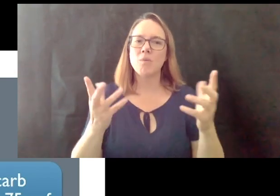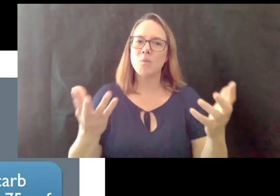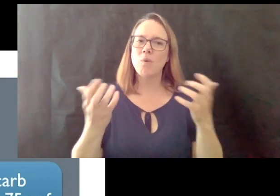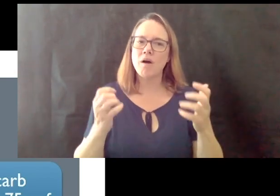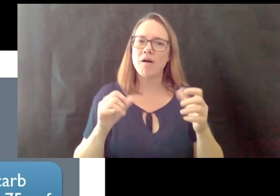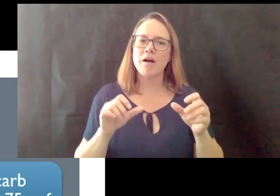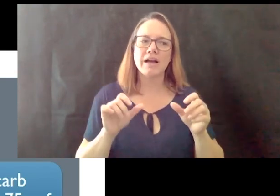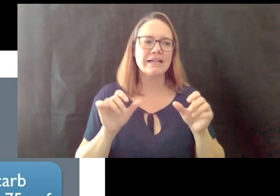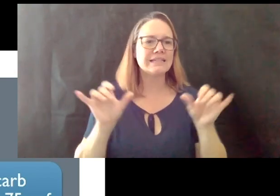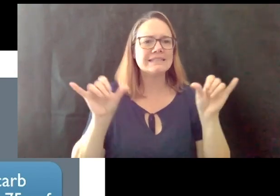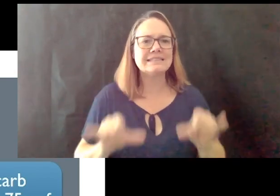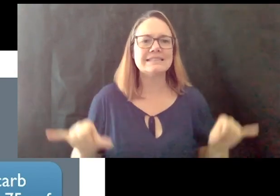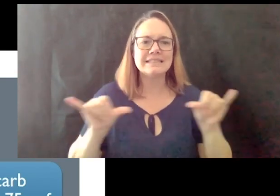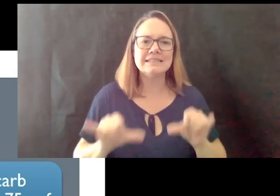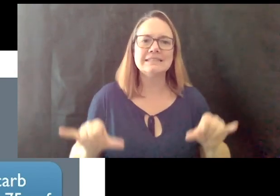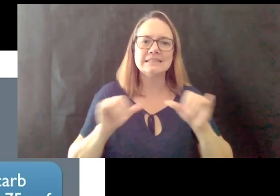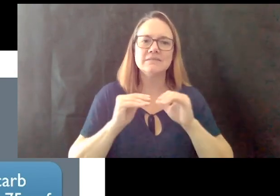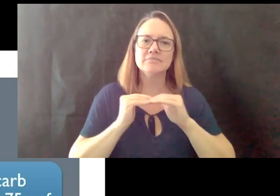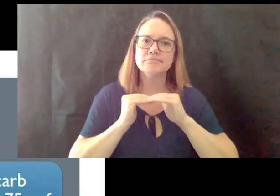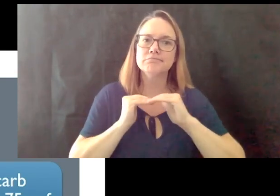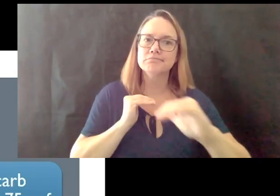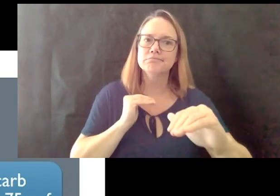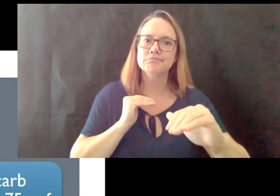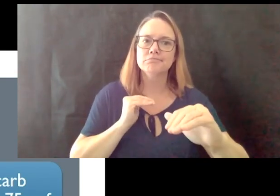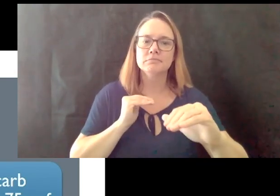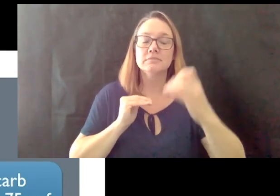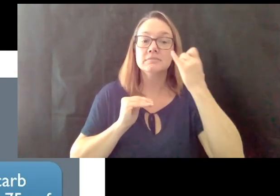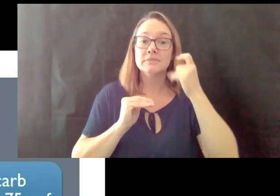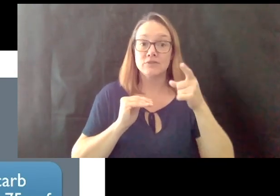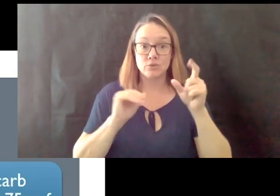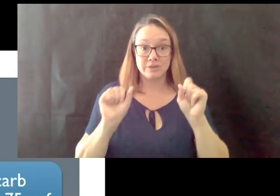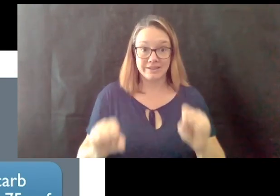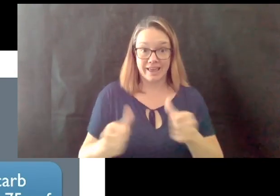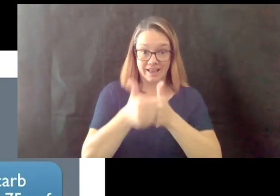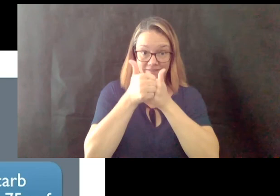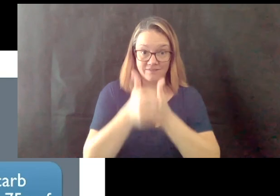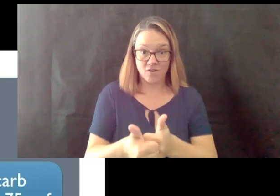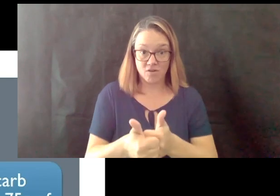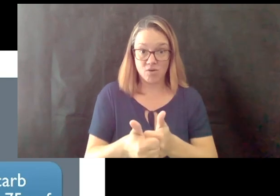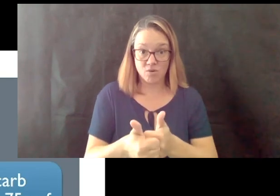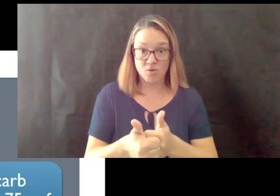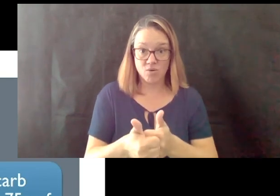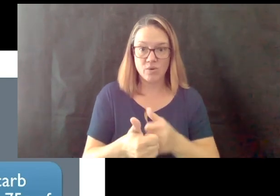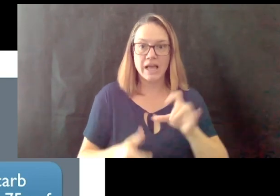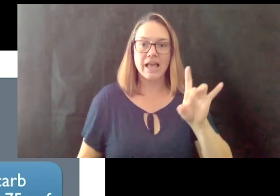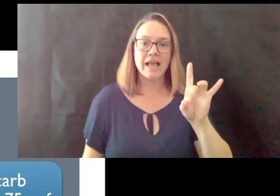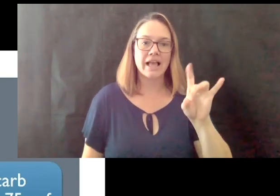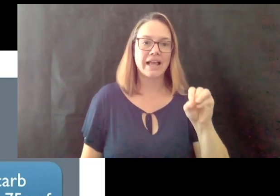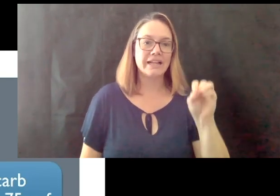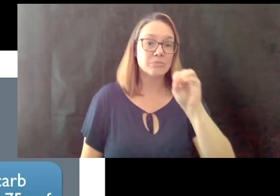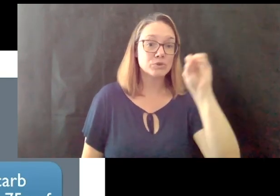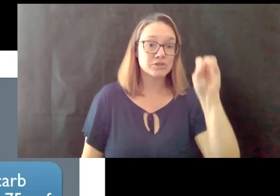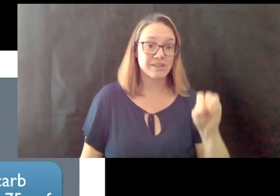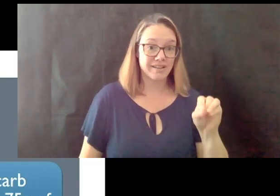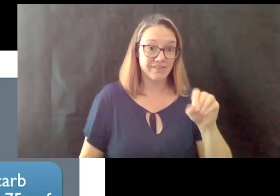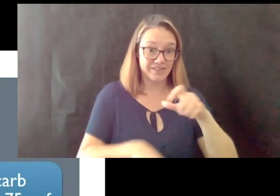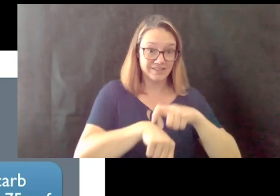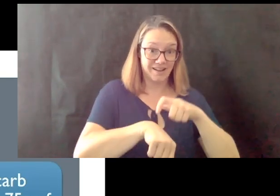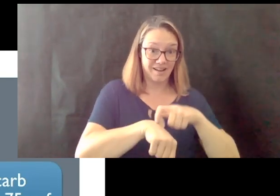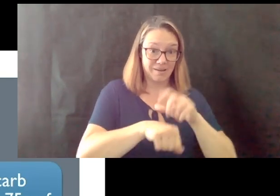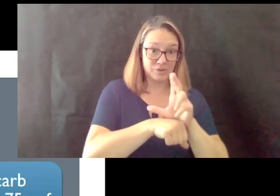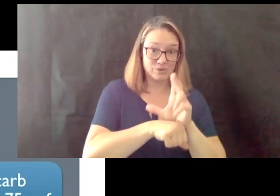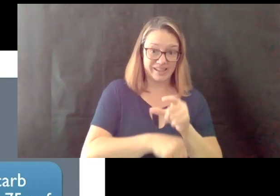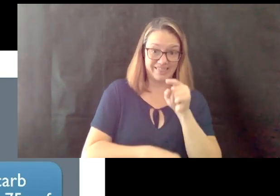being consistent in that goal. You know, if you can really adhere to a diet like this 80% of the